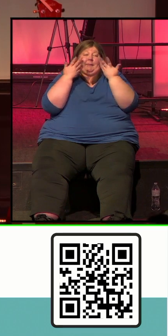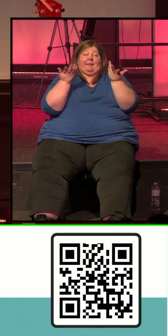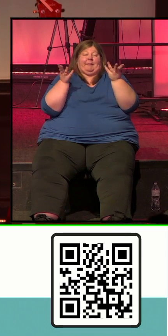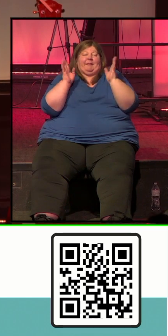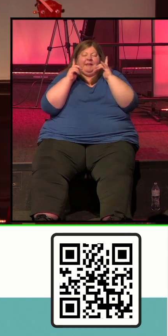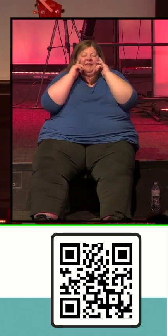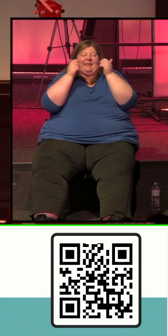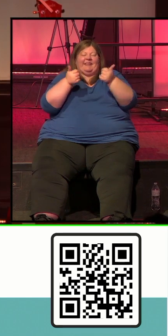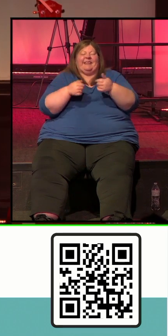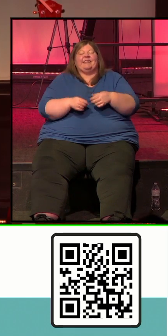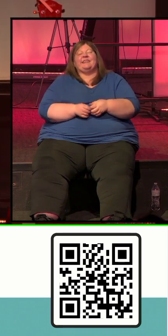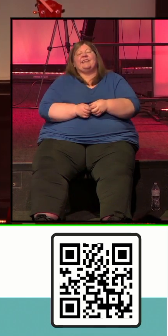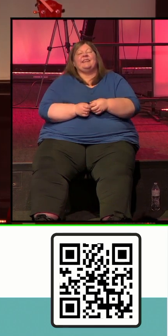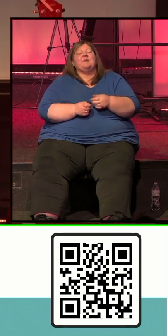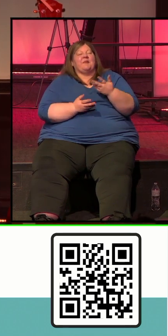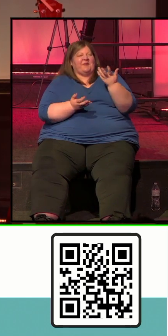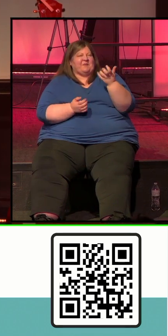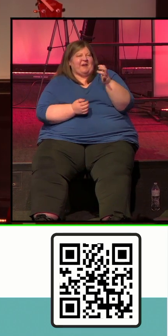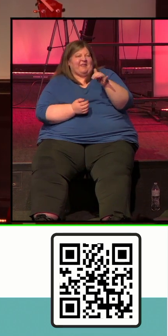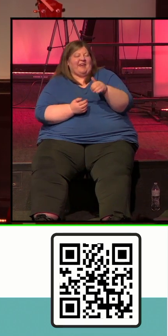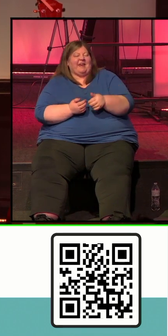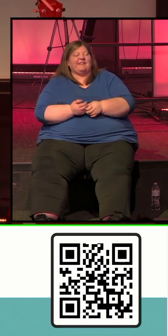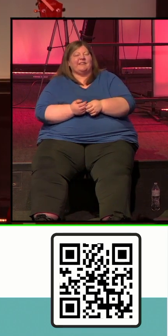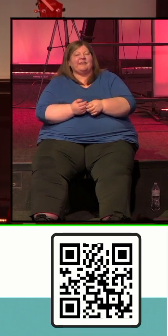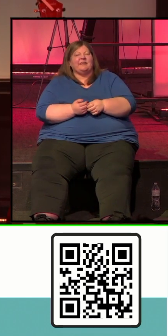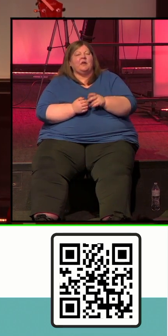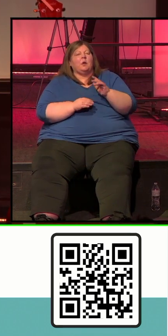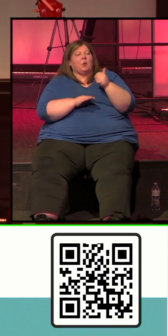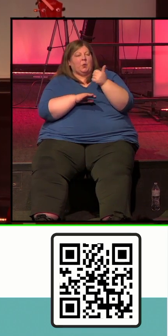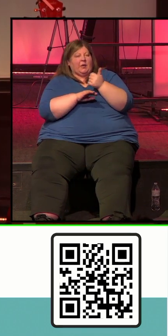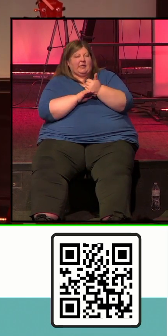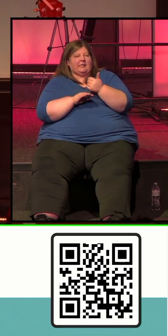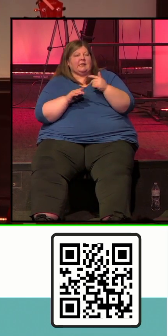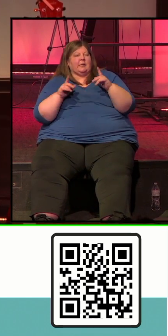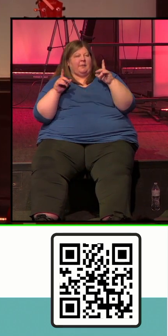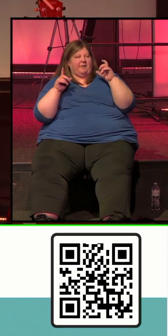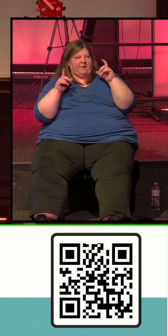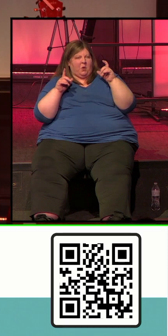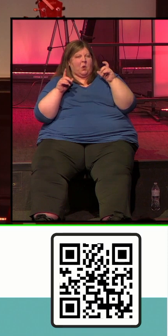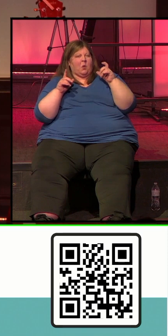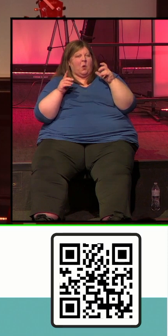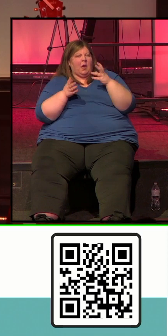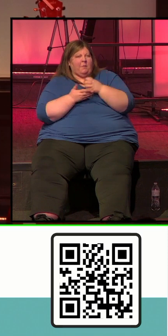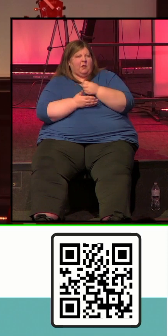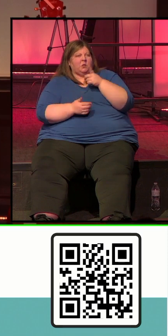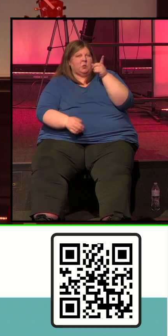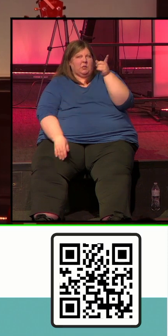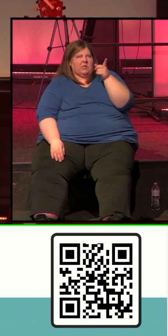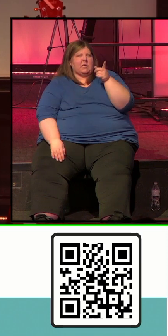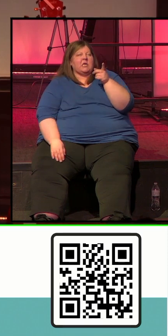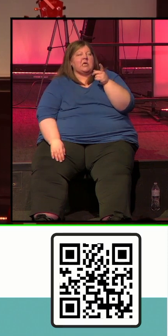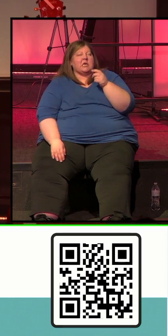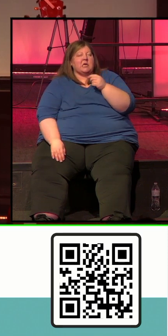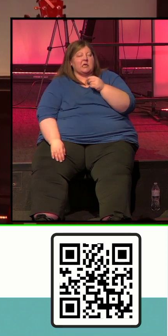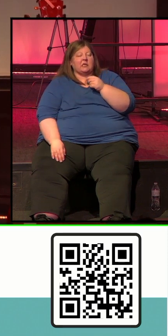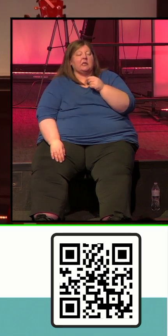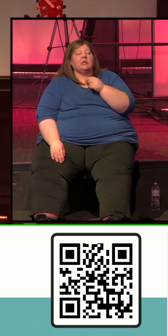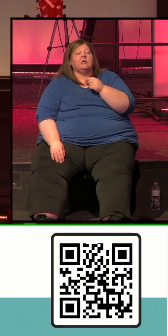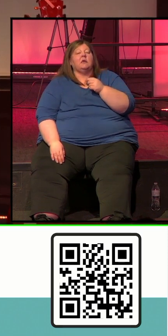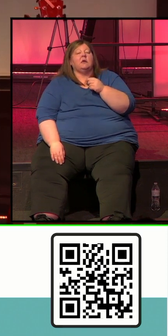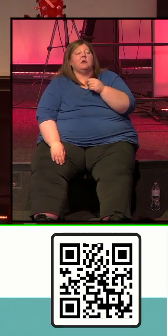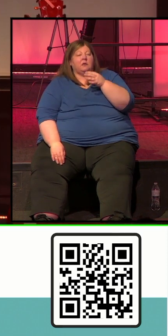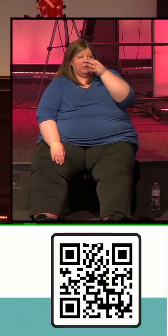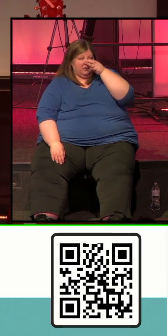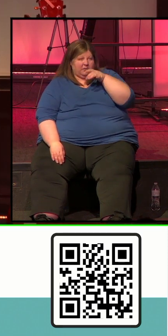could be. But if you would like to take a picture, we actually set up a photo opportunity. There's kind of like a photo booth area right outside.